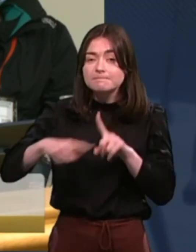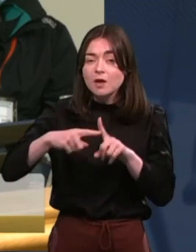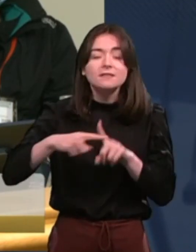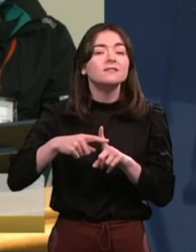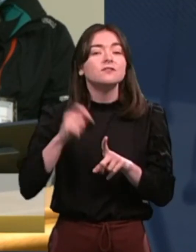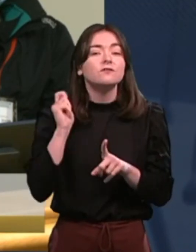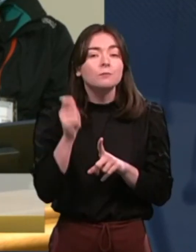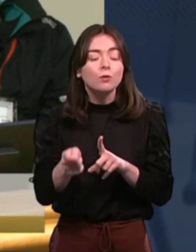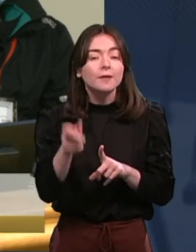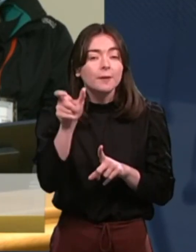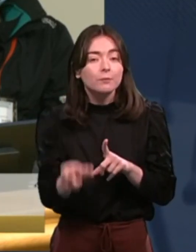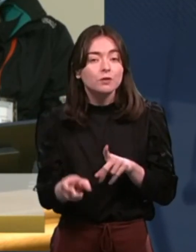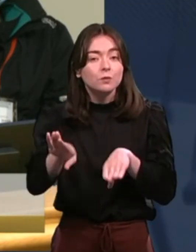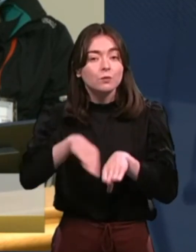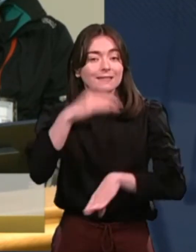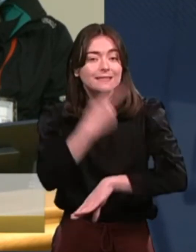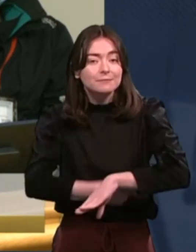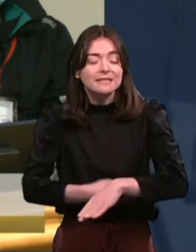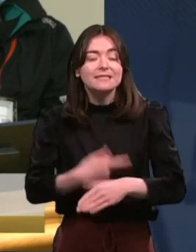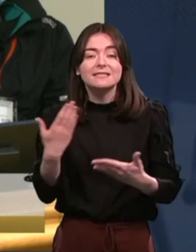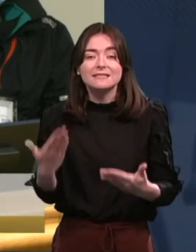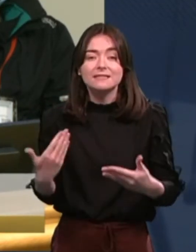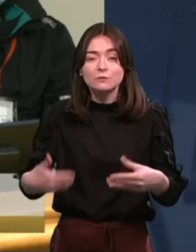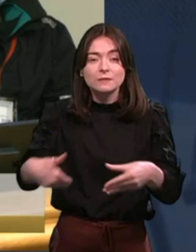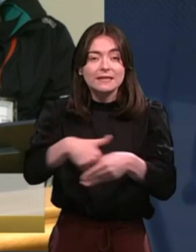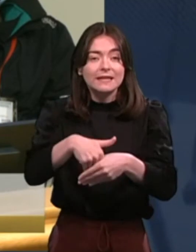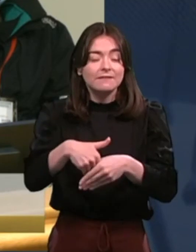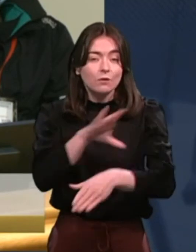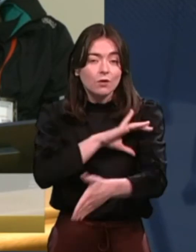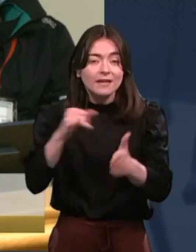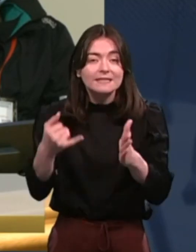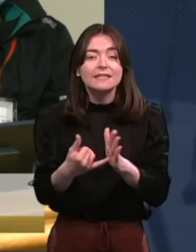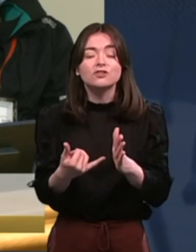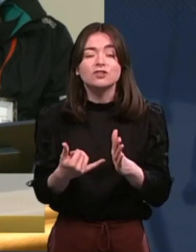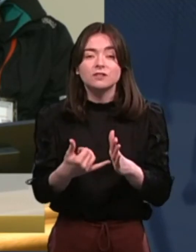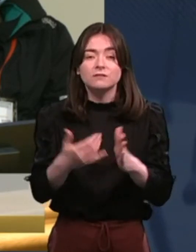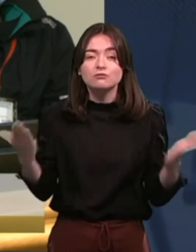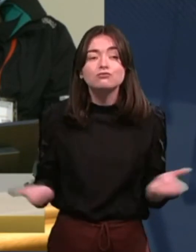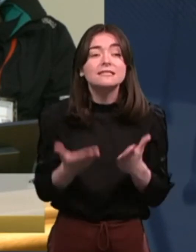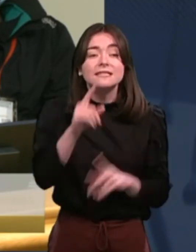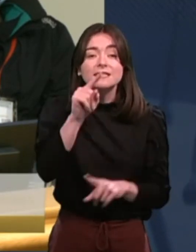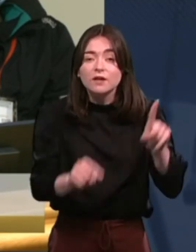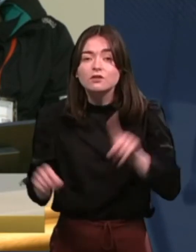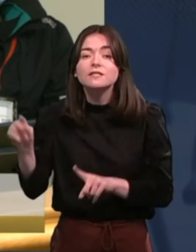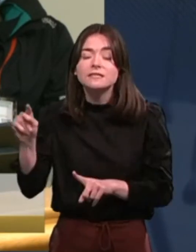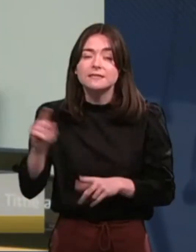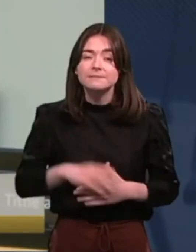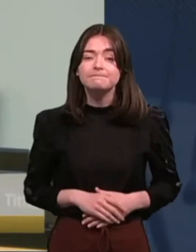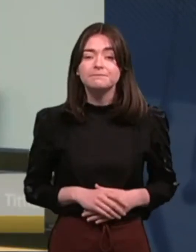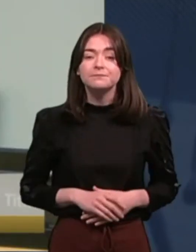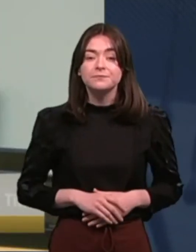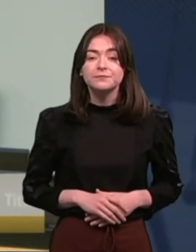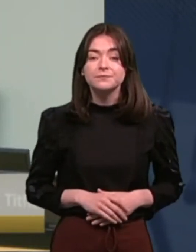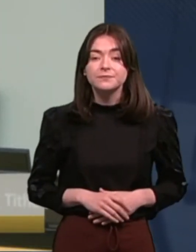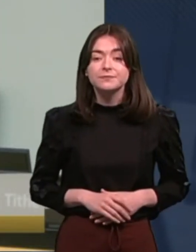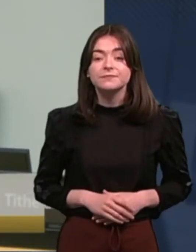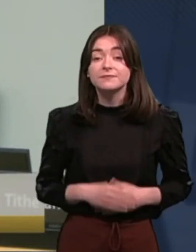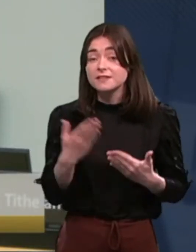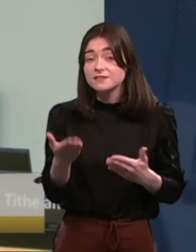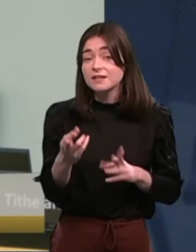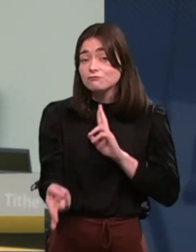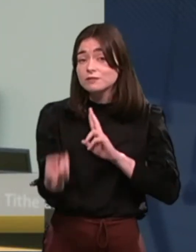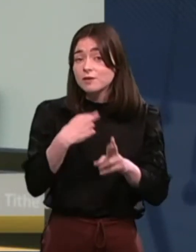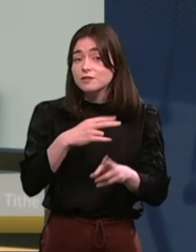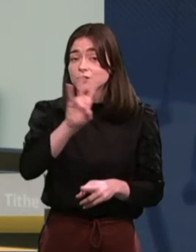people with disabilities within their organisations, and the diversity that brings, and how it helps their organisations. Does that answer